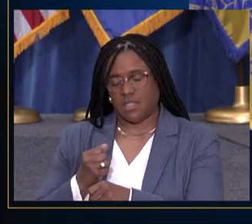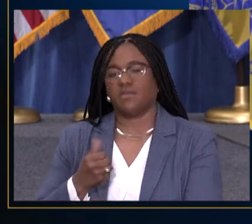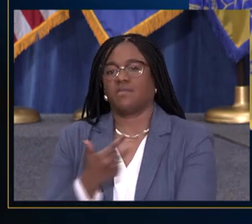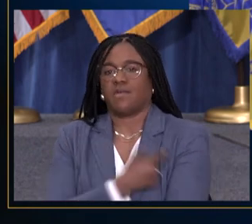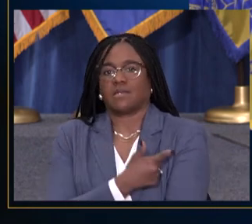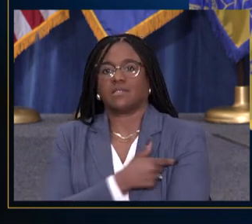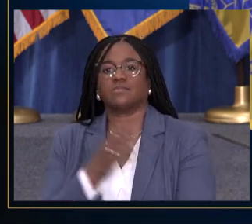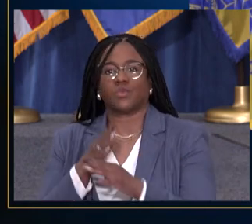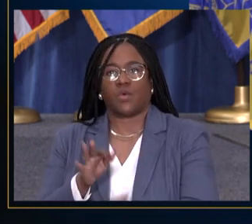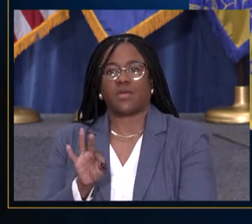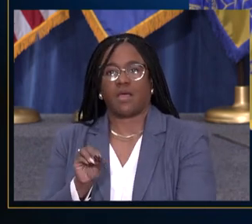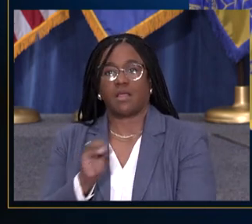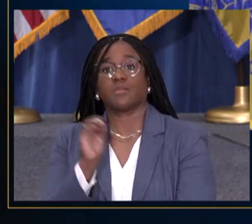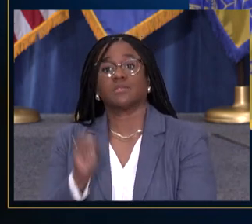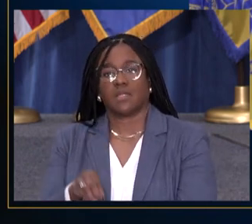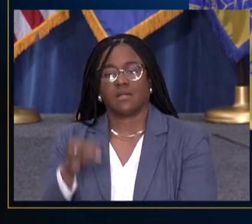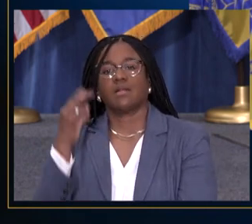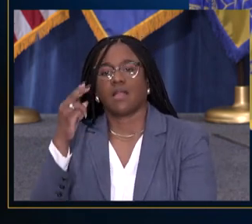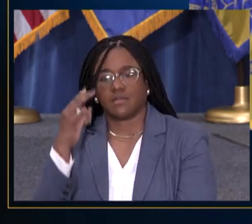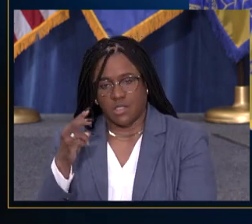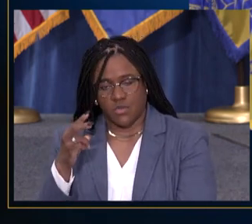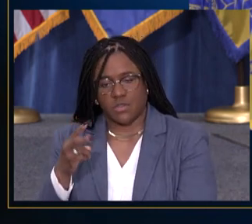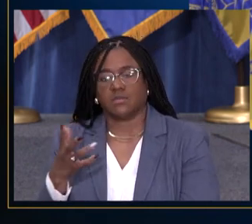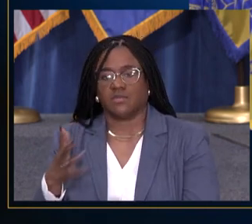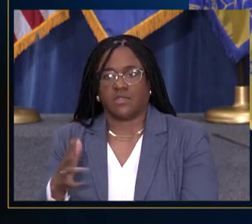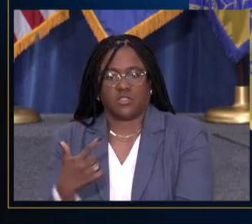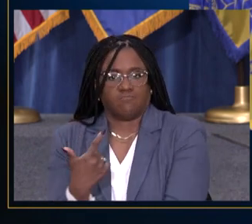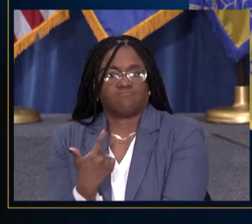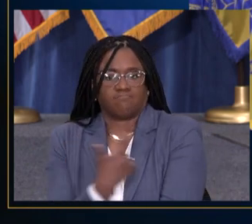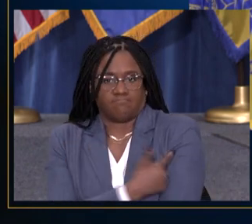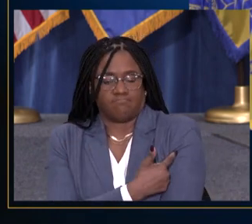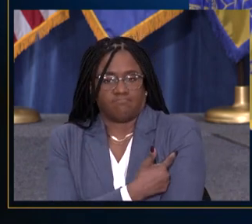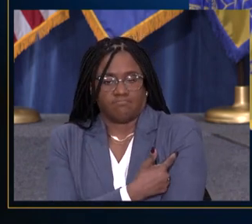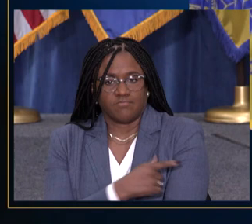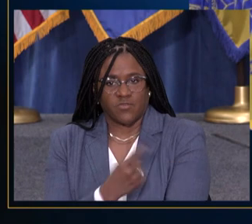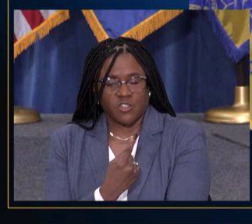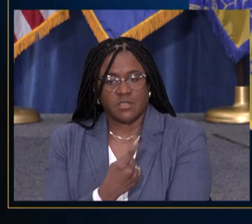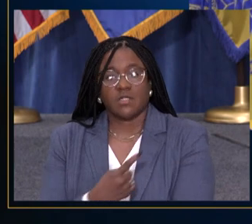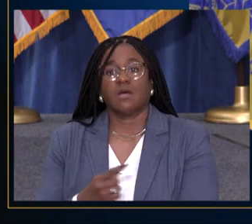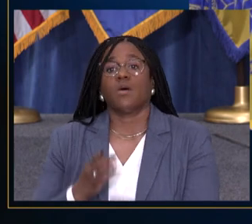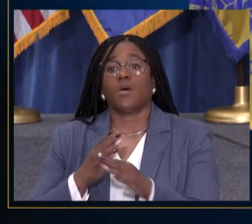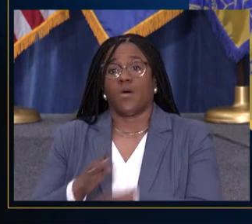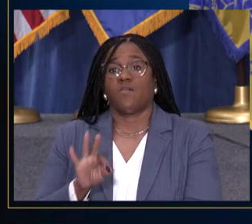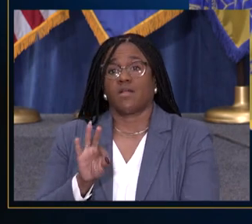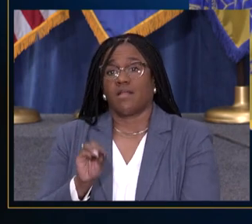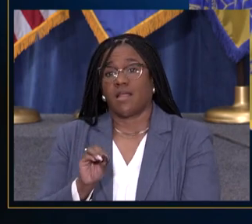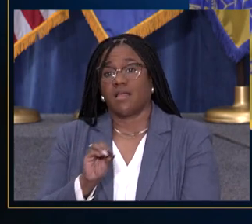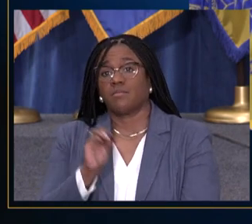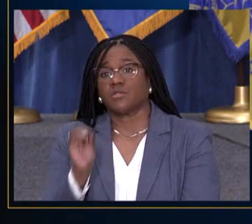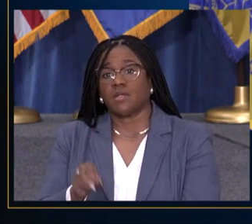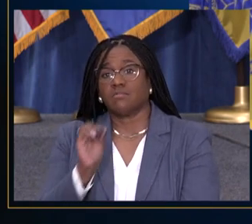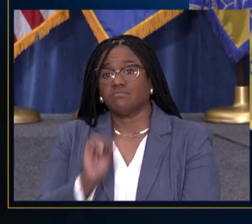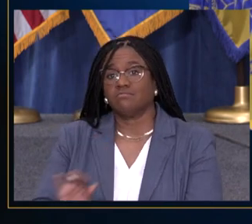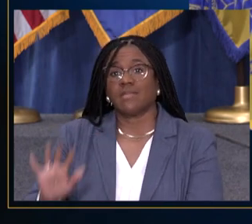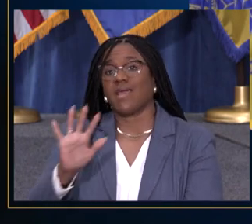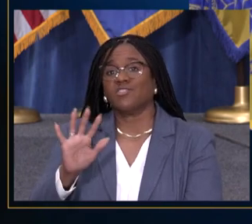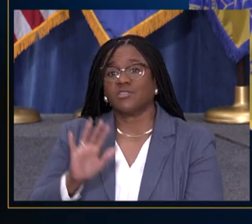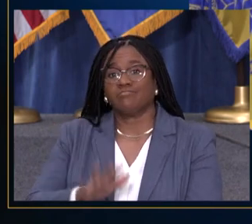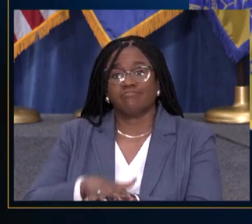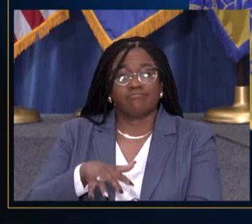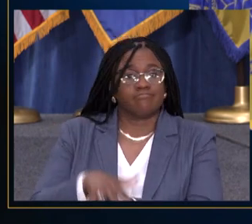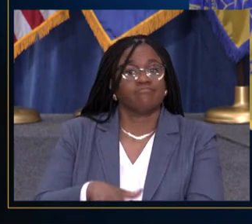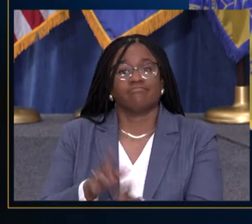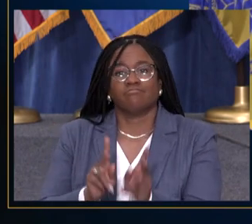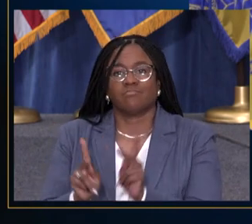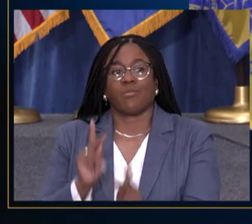More than 90% of Latinos adults had received that vaccine. More than 90% of Asian American and Native American adults